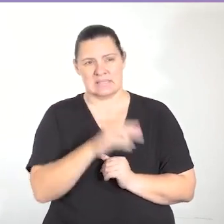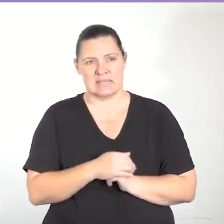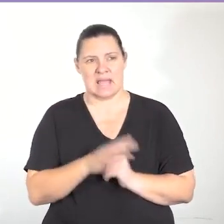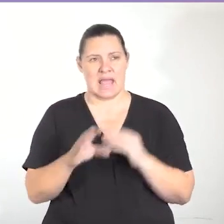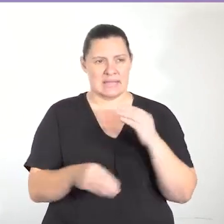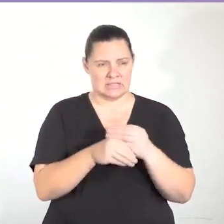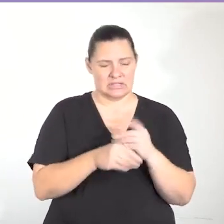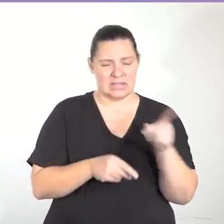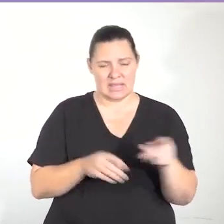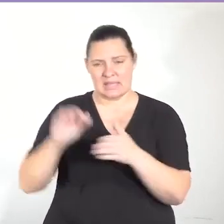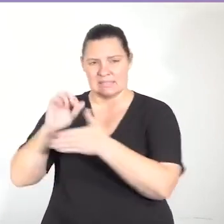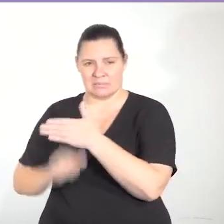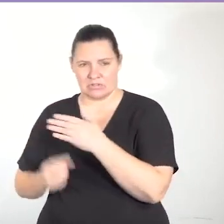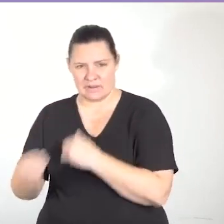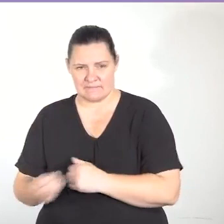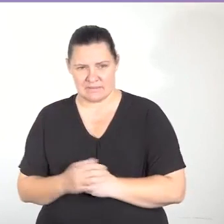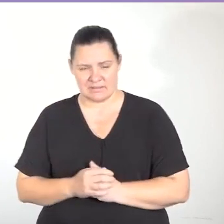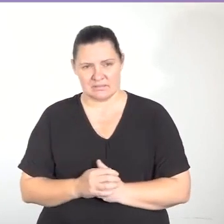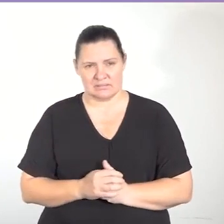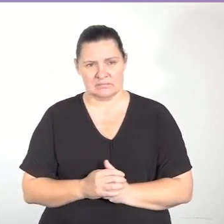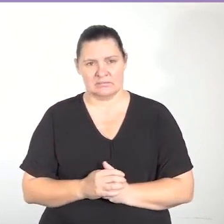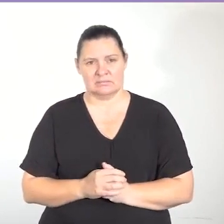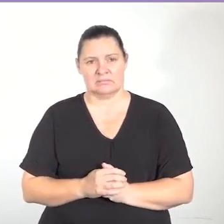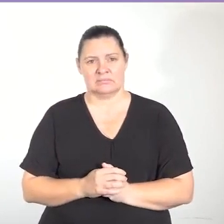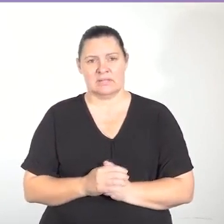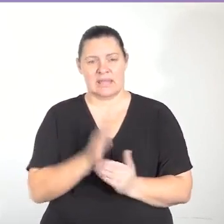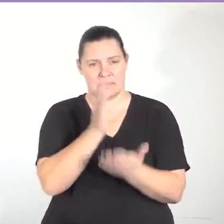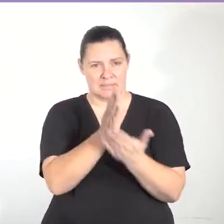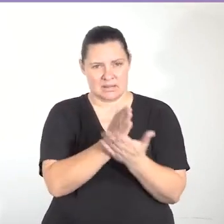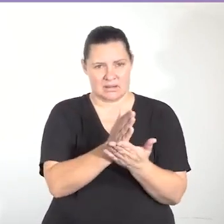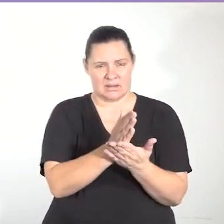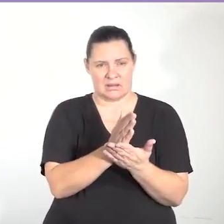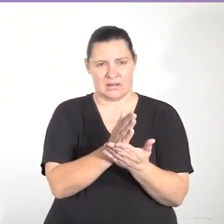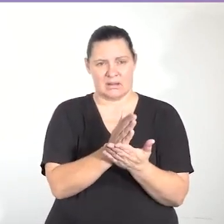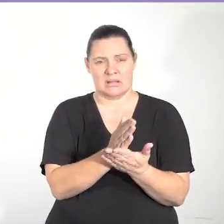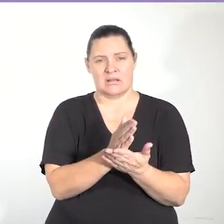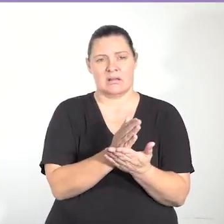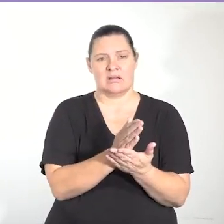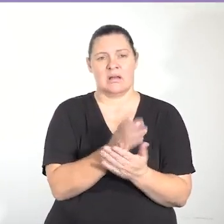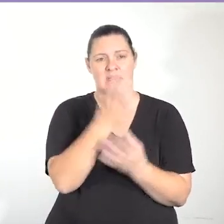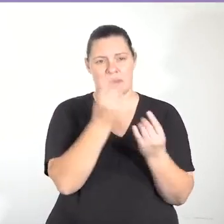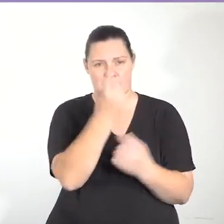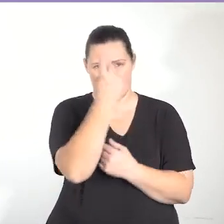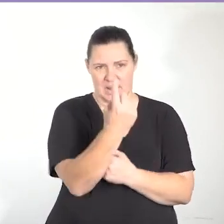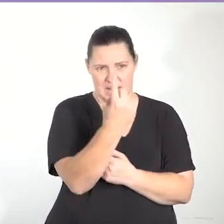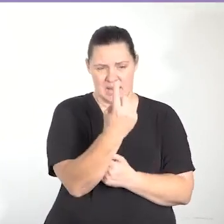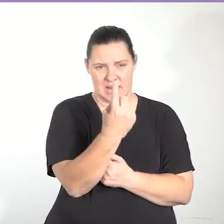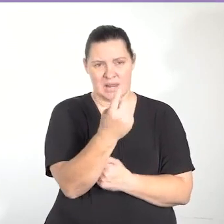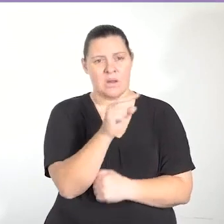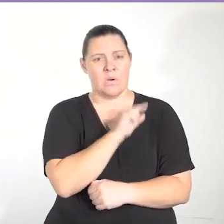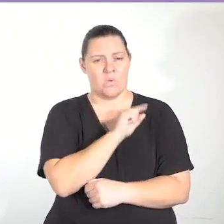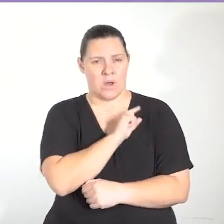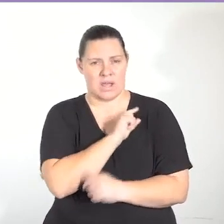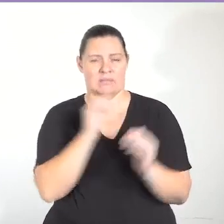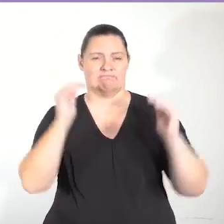see there is an addition and there is a subtraction there, this one in the middle is one number